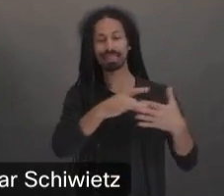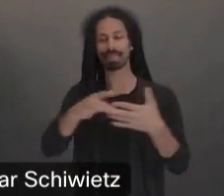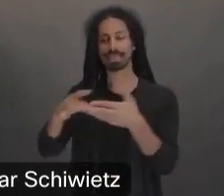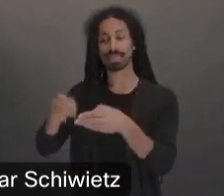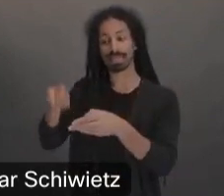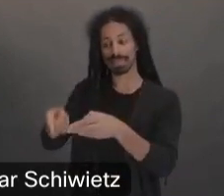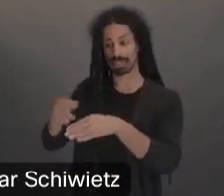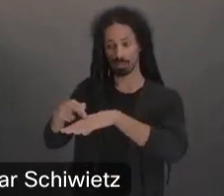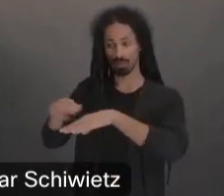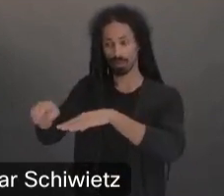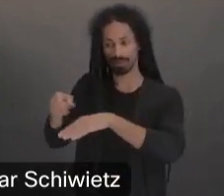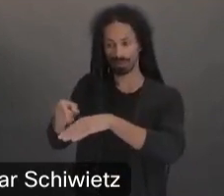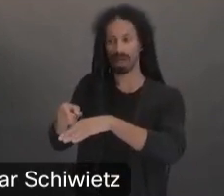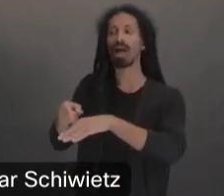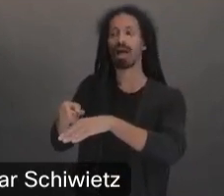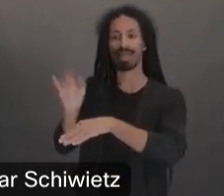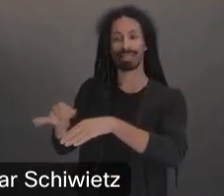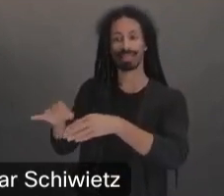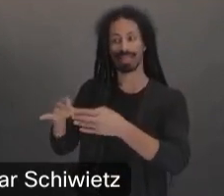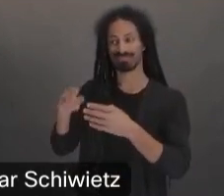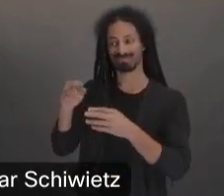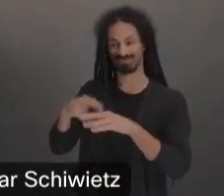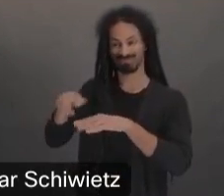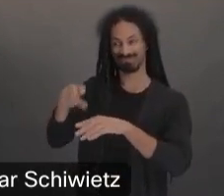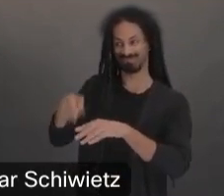that source. So